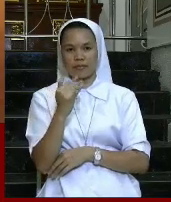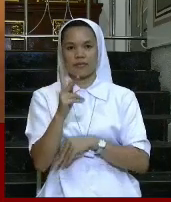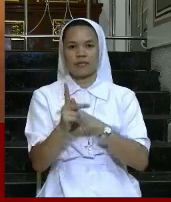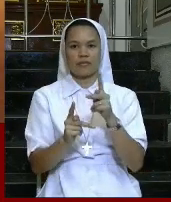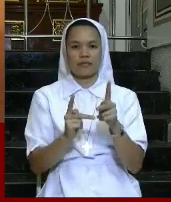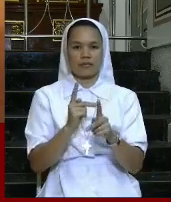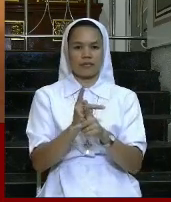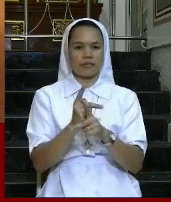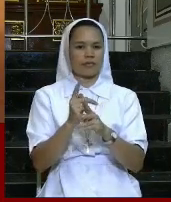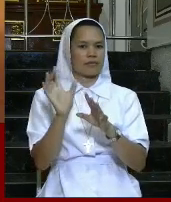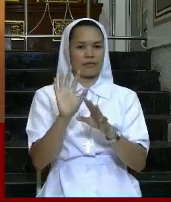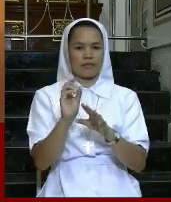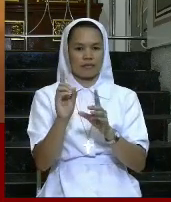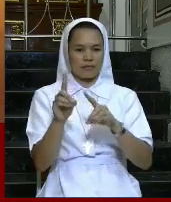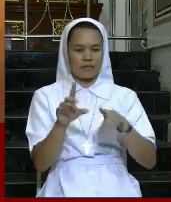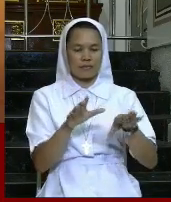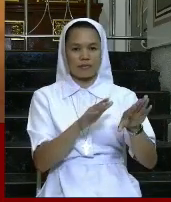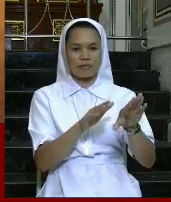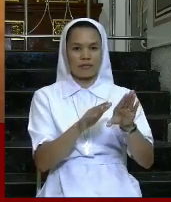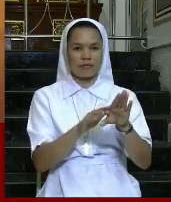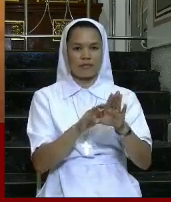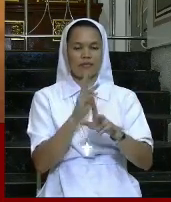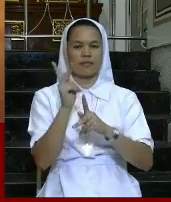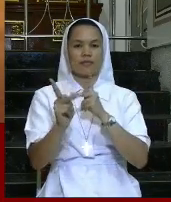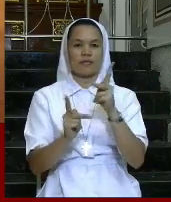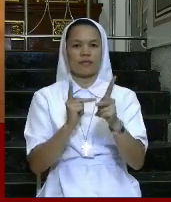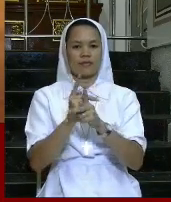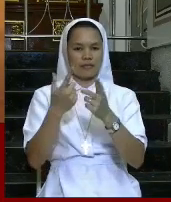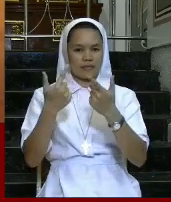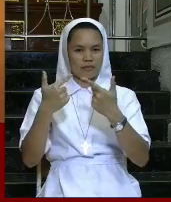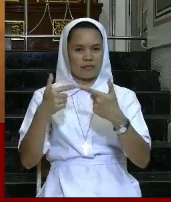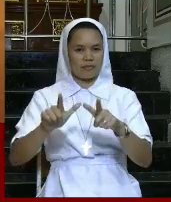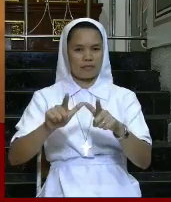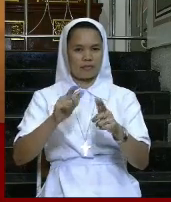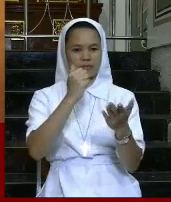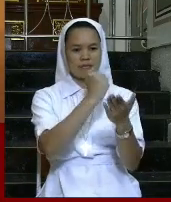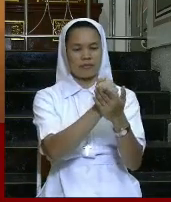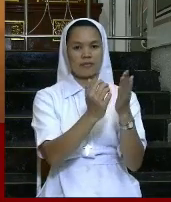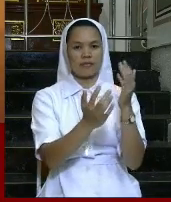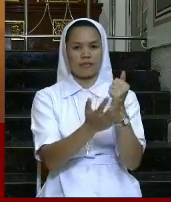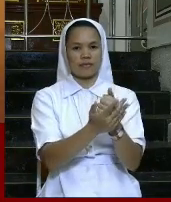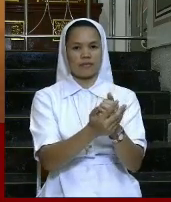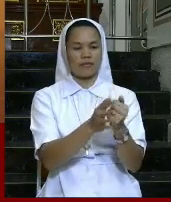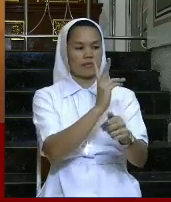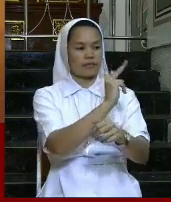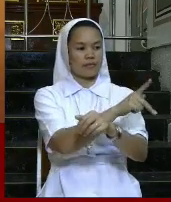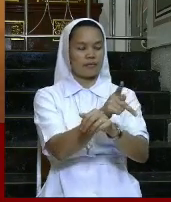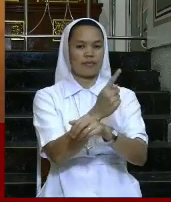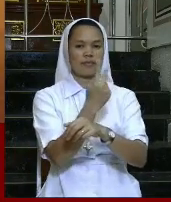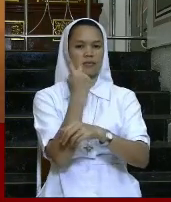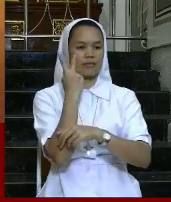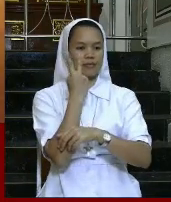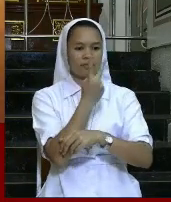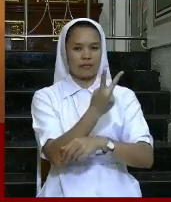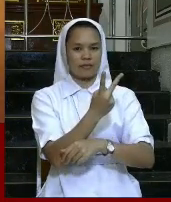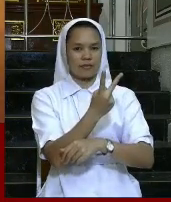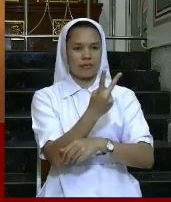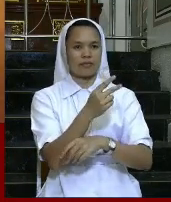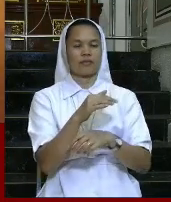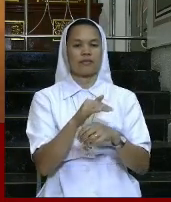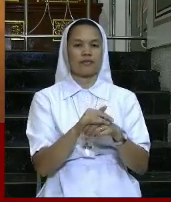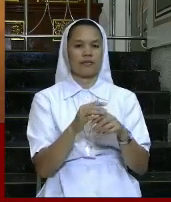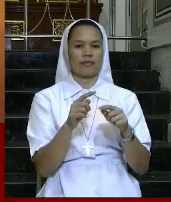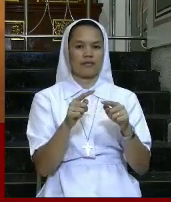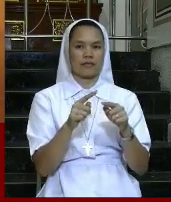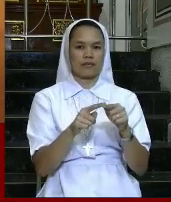done? They only shouted the louder, let him be crucified. When Pilate saw that he was not succeeding at